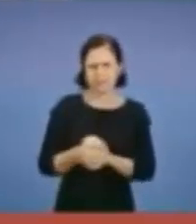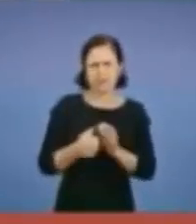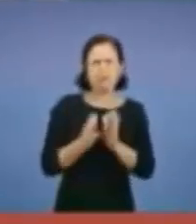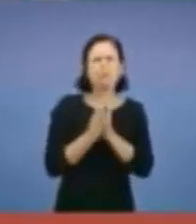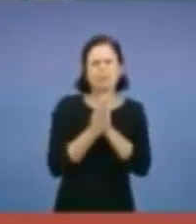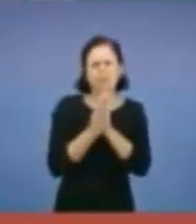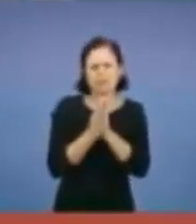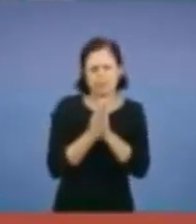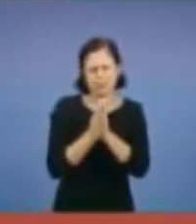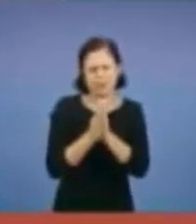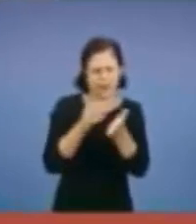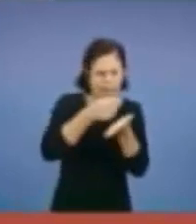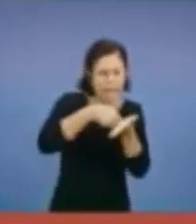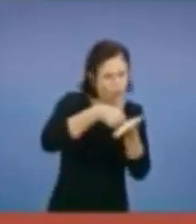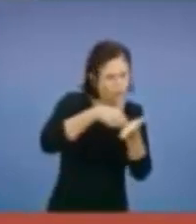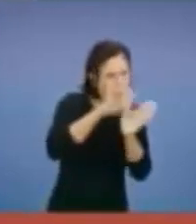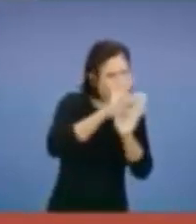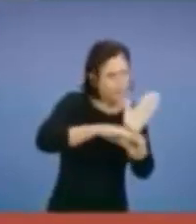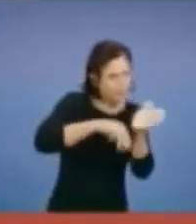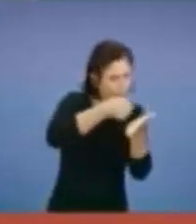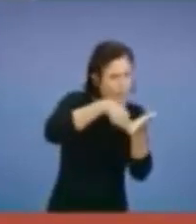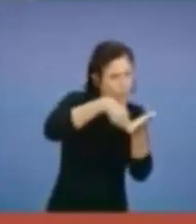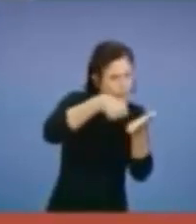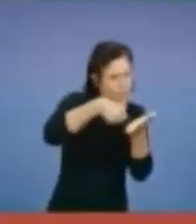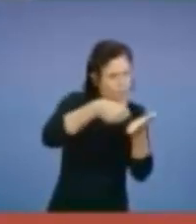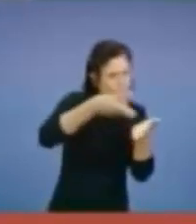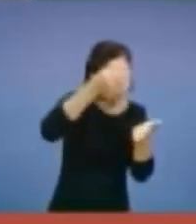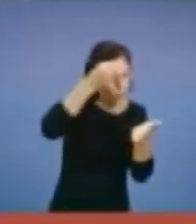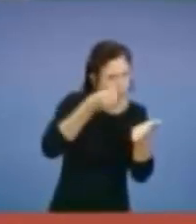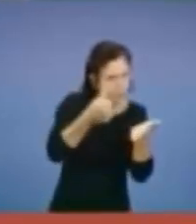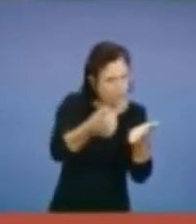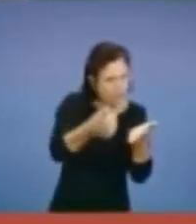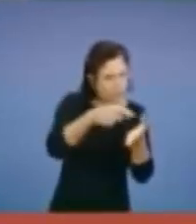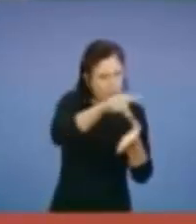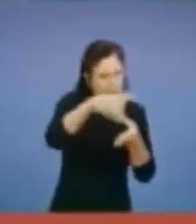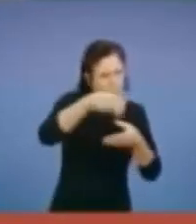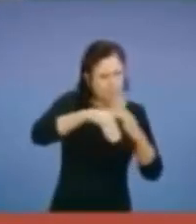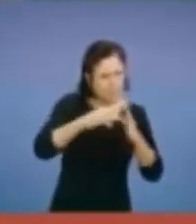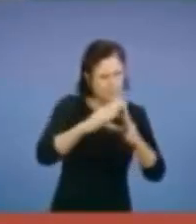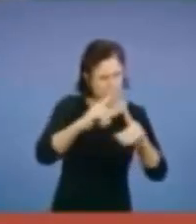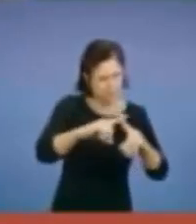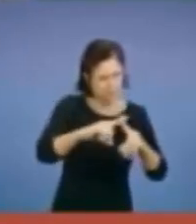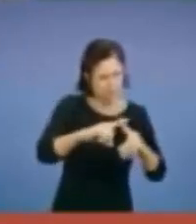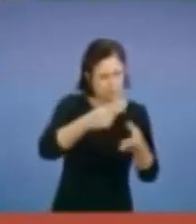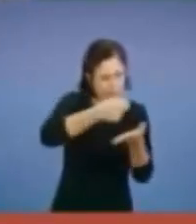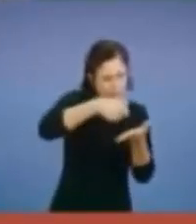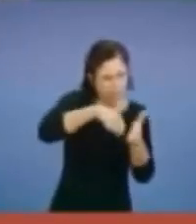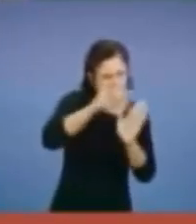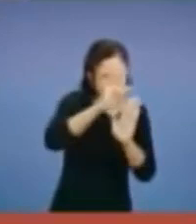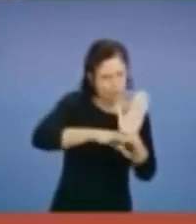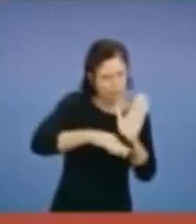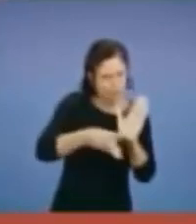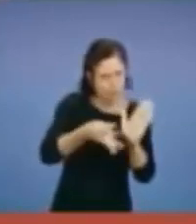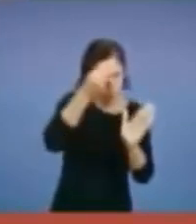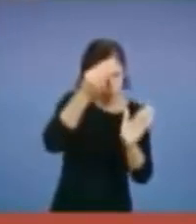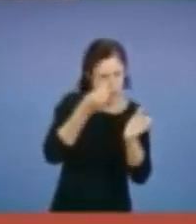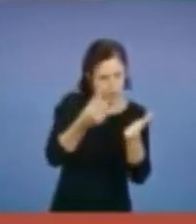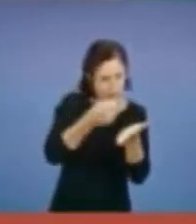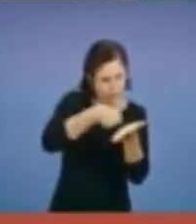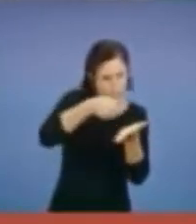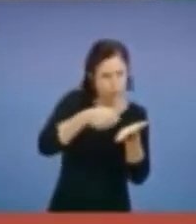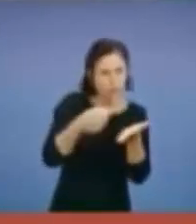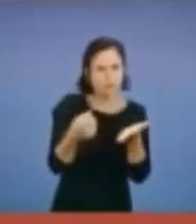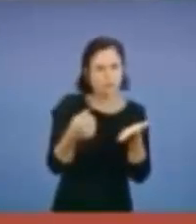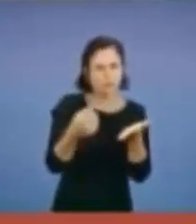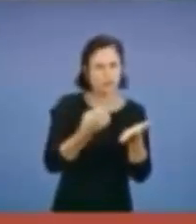I'd like you to write down the following texts. The brethren in the church will write down the